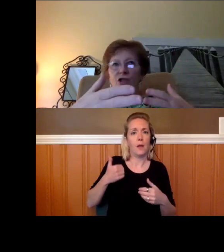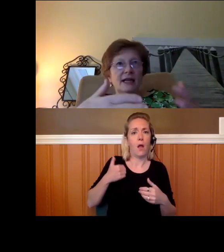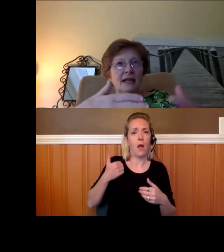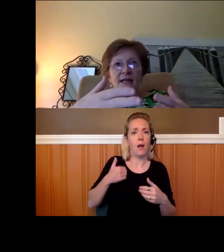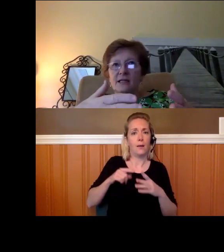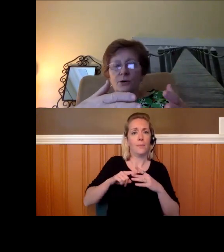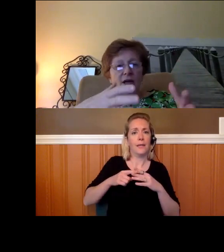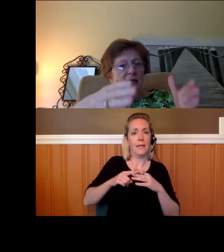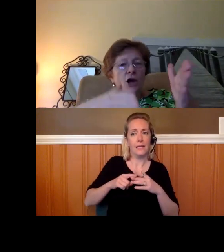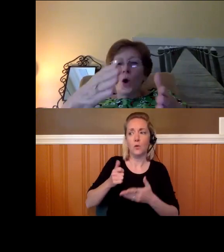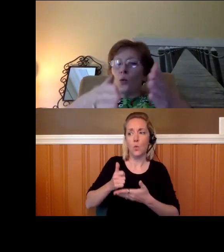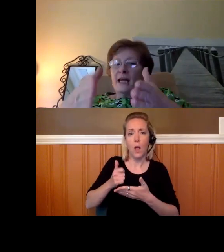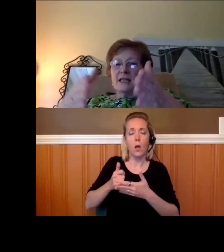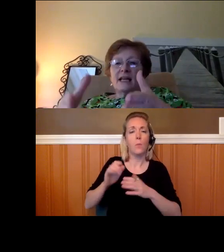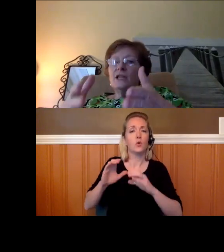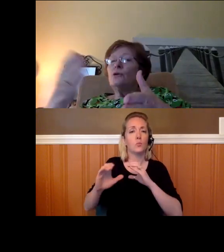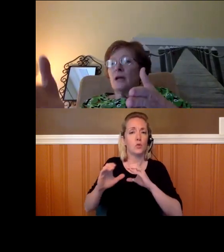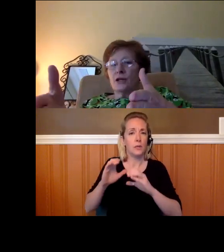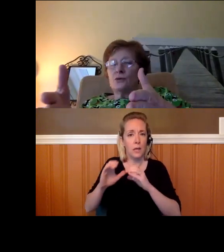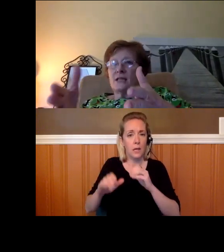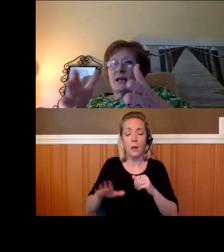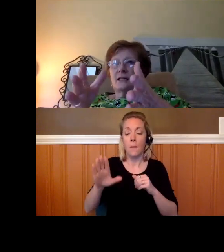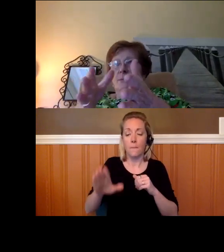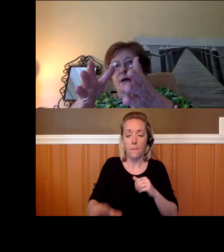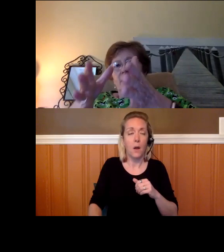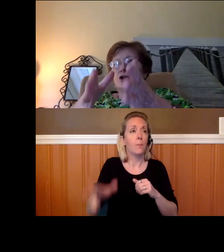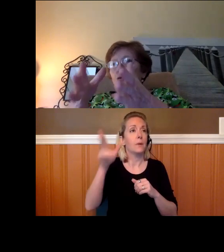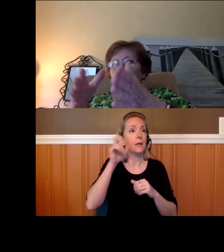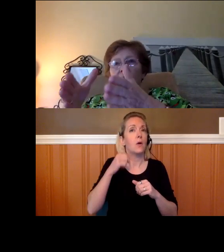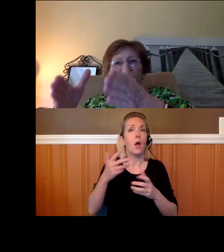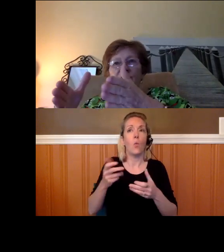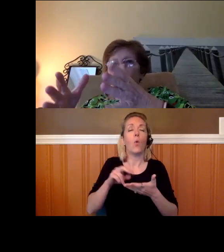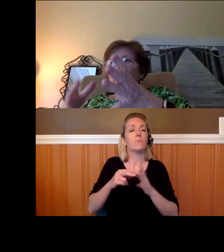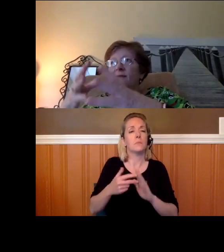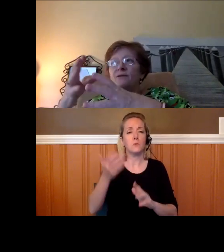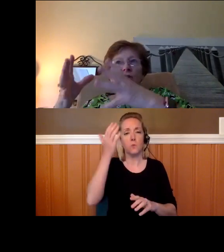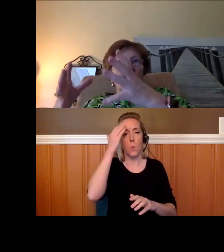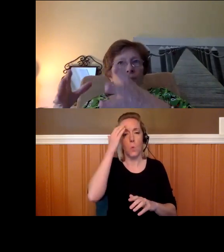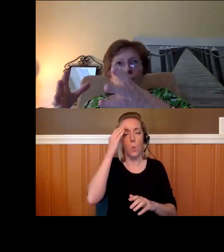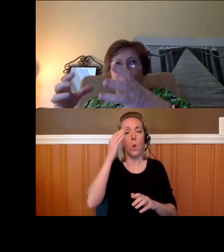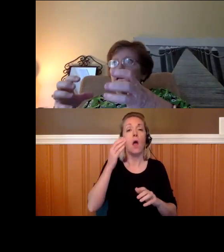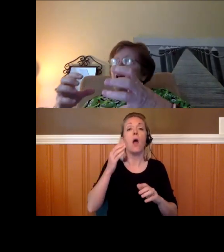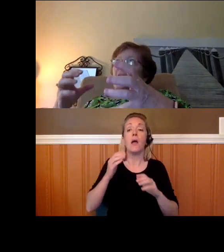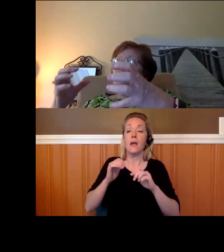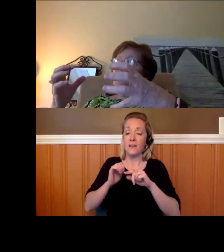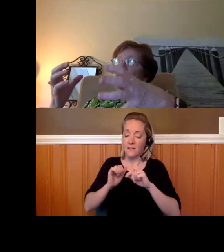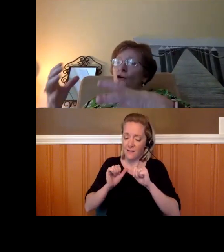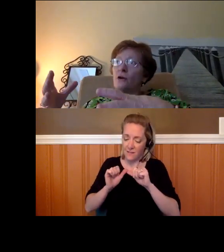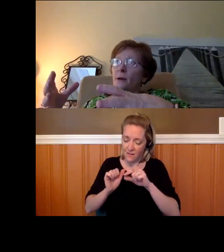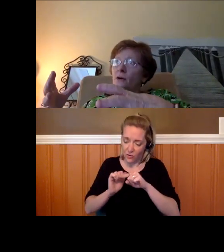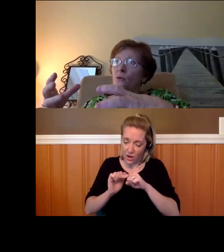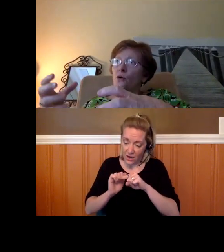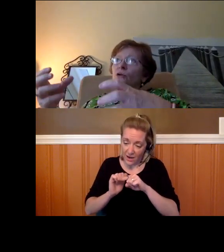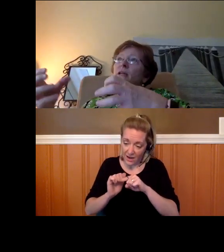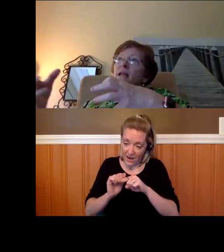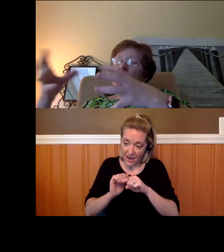We continue, like you said, Gabriella, to work on the vision, and the vision improves, and she can learn about her world, and now she can use